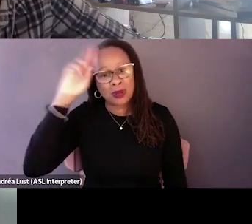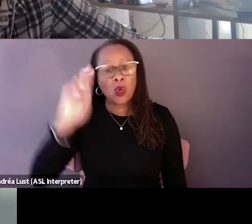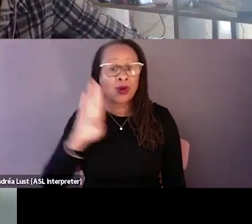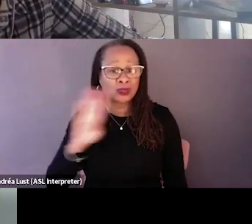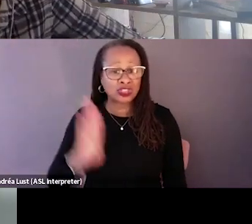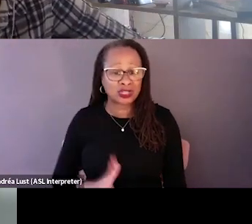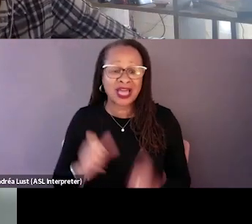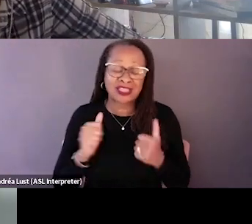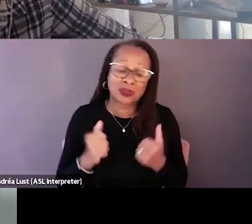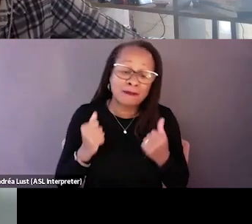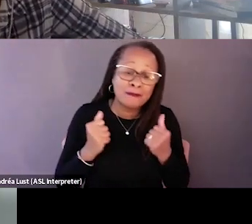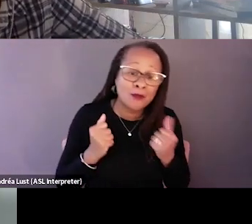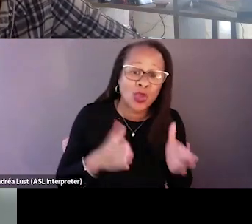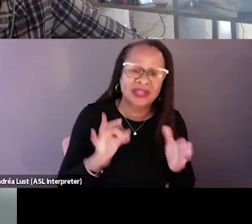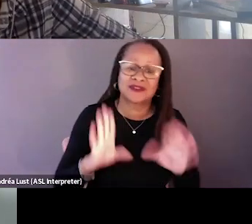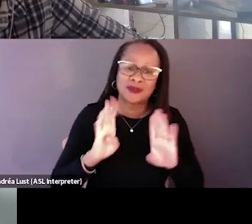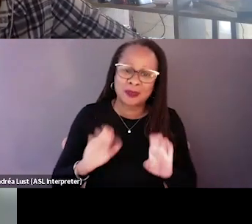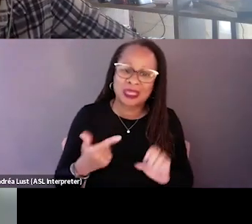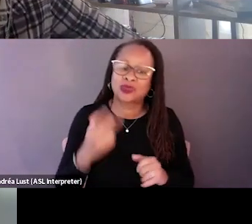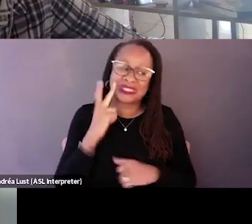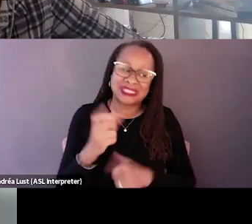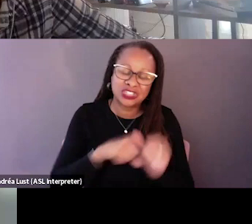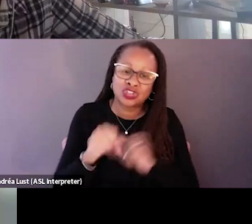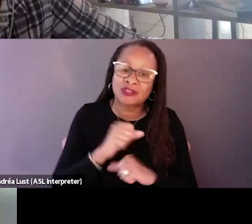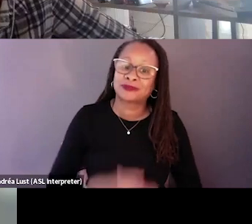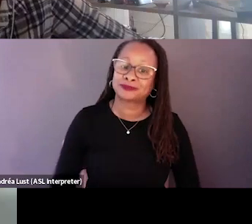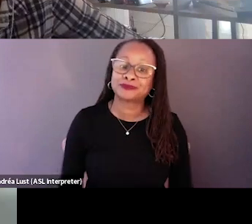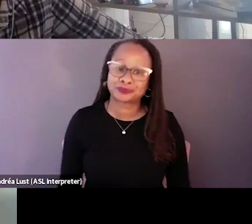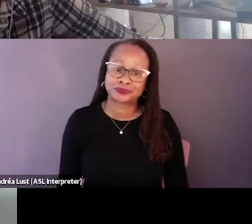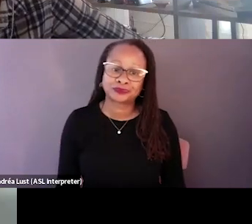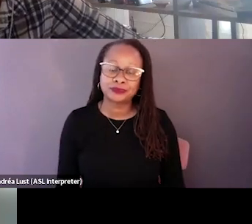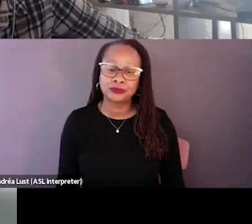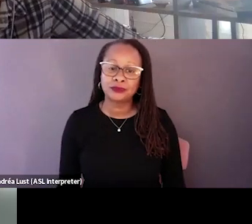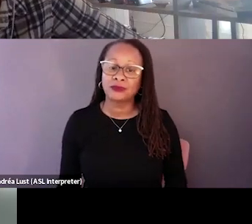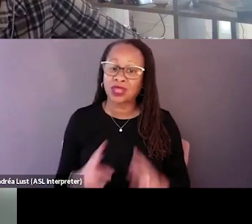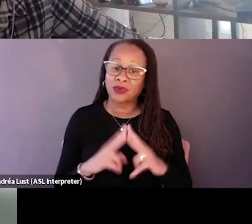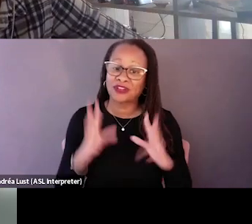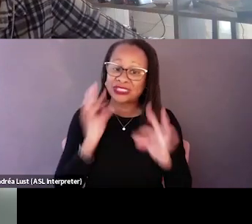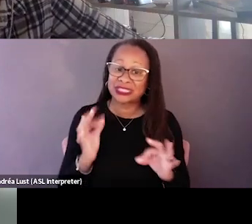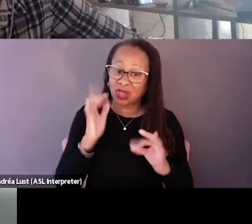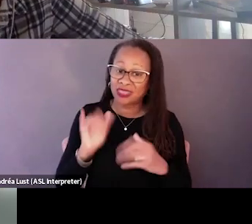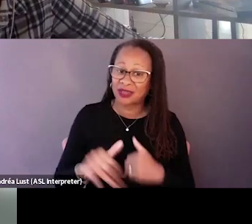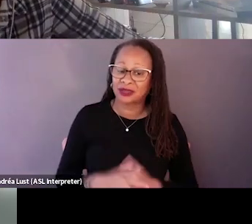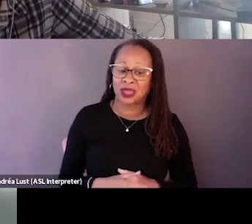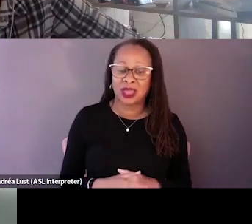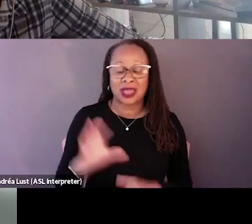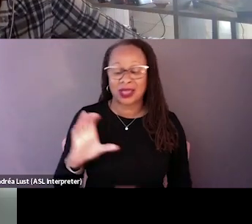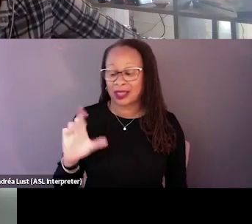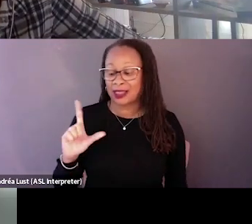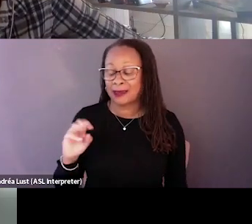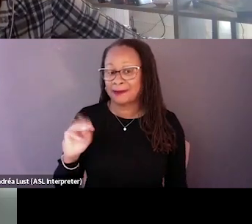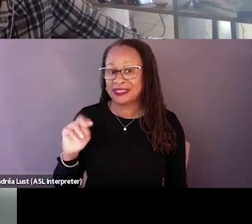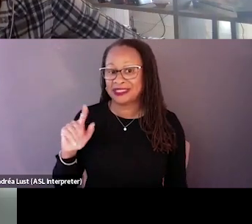modes of being that we see each other with, and we were really intent on that. And Clementina, who's originally